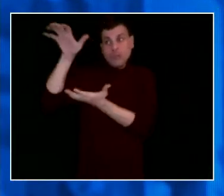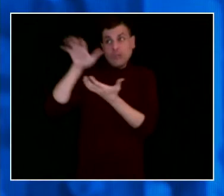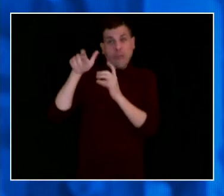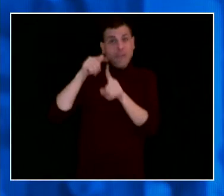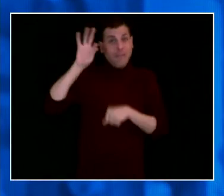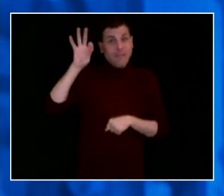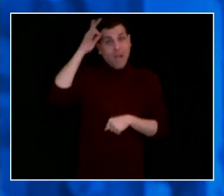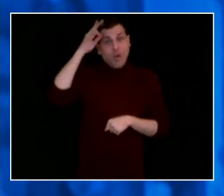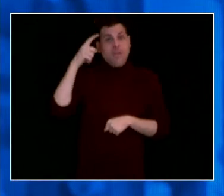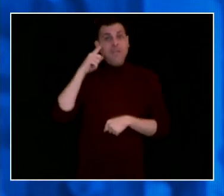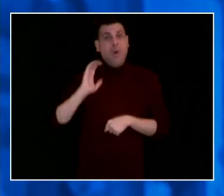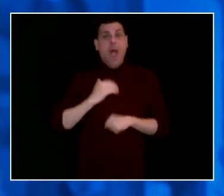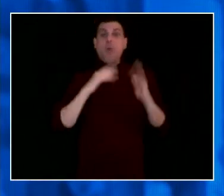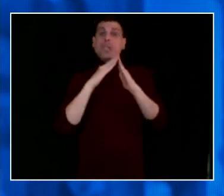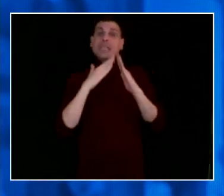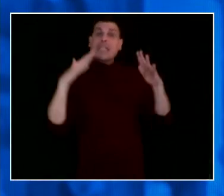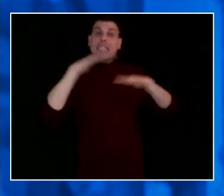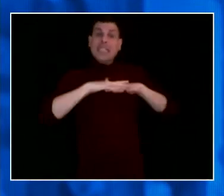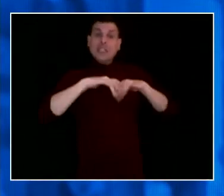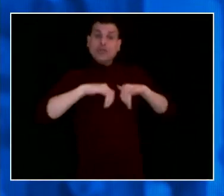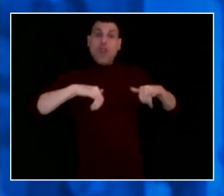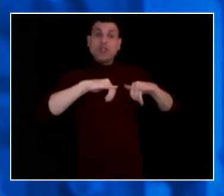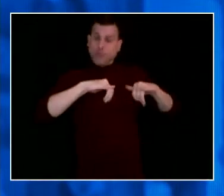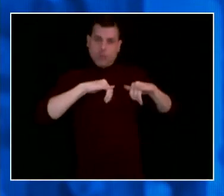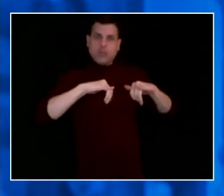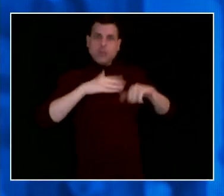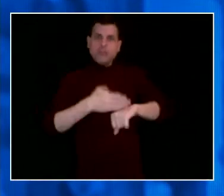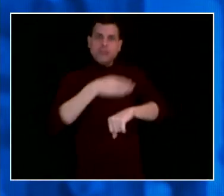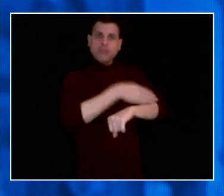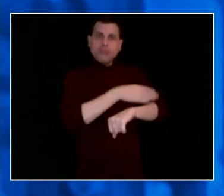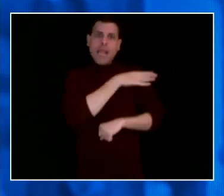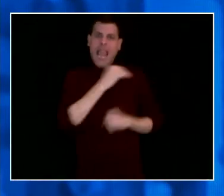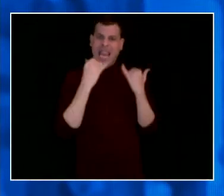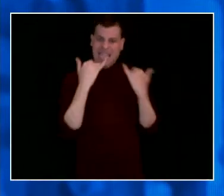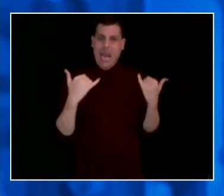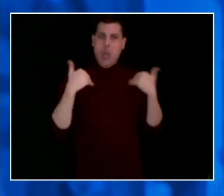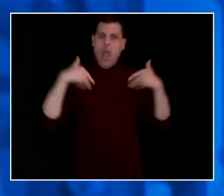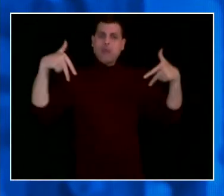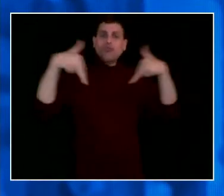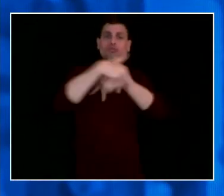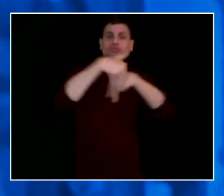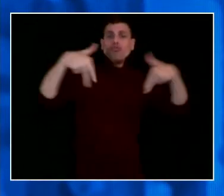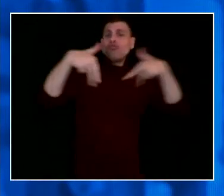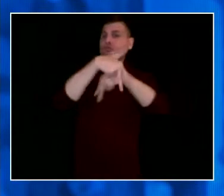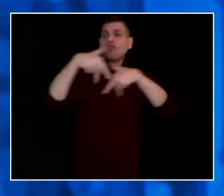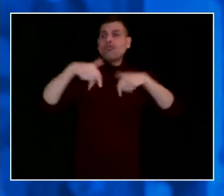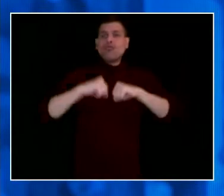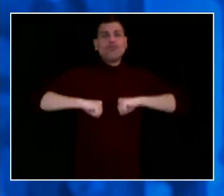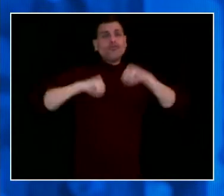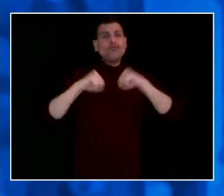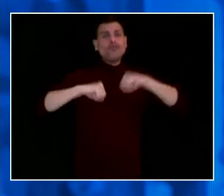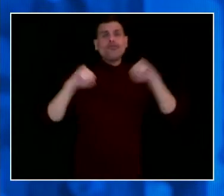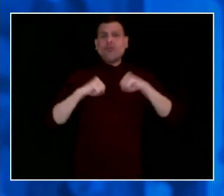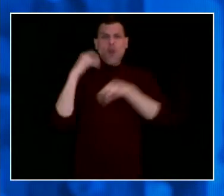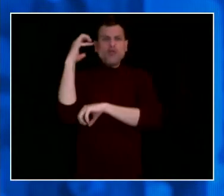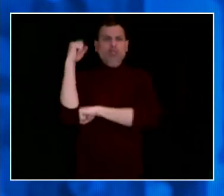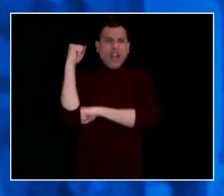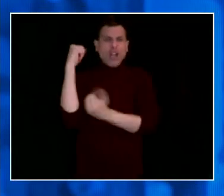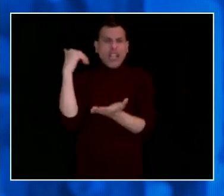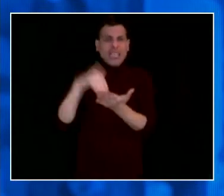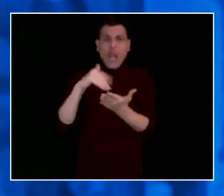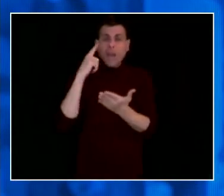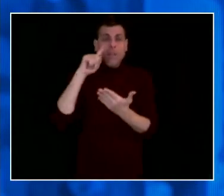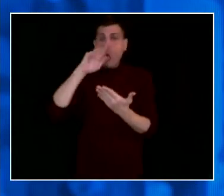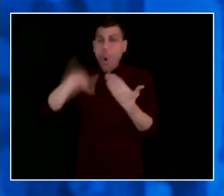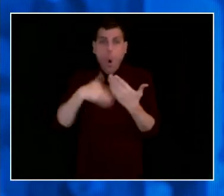infrastructure and created a record amount of public space for pedestrians across the 5 boroughs. Deputy Mayor Josie, well